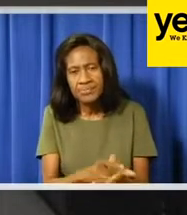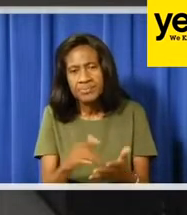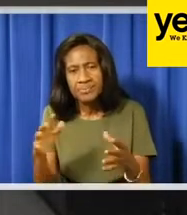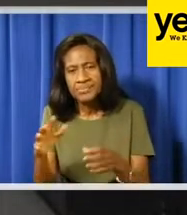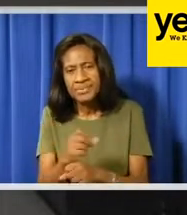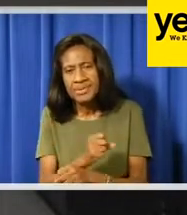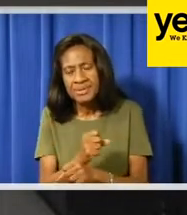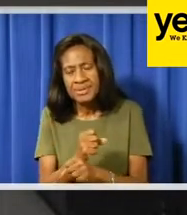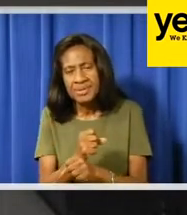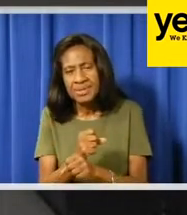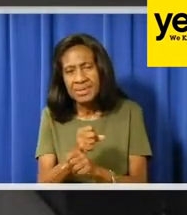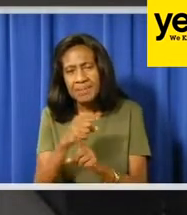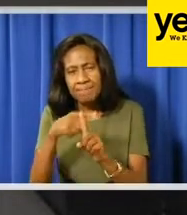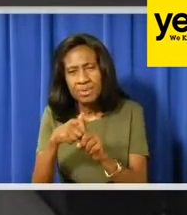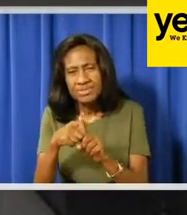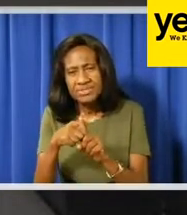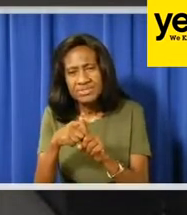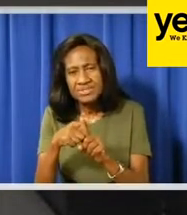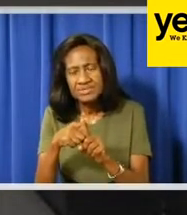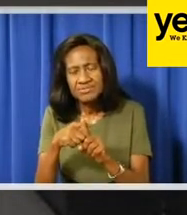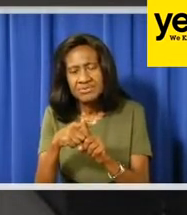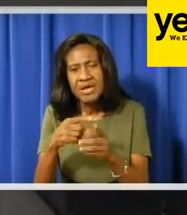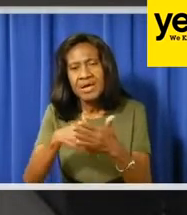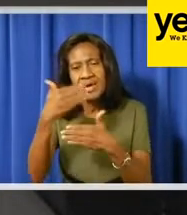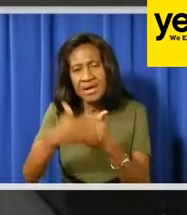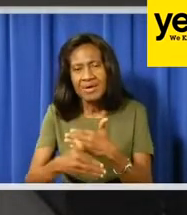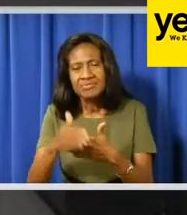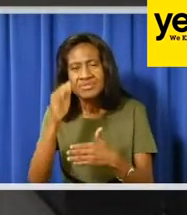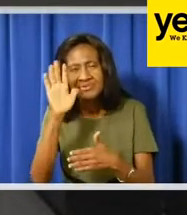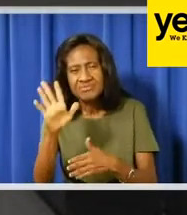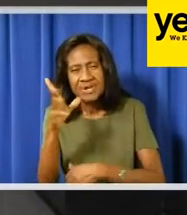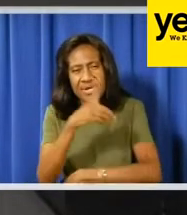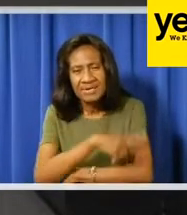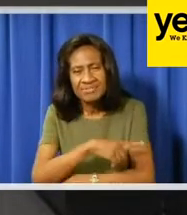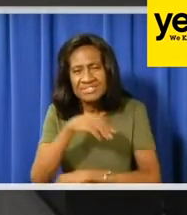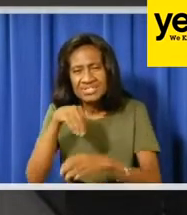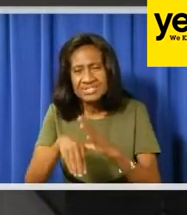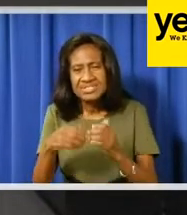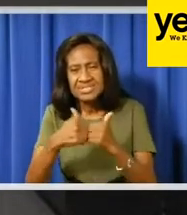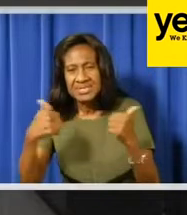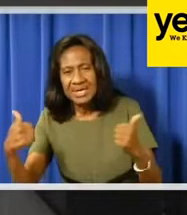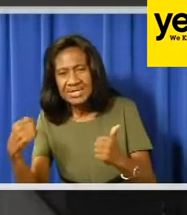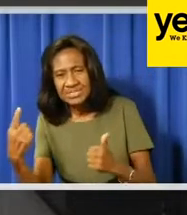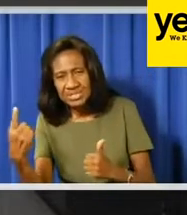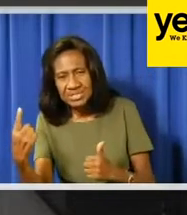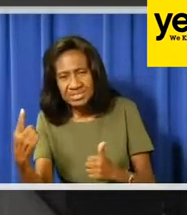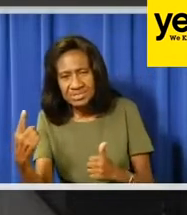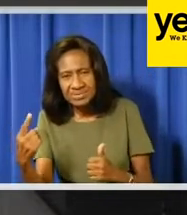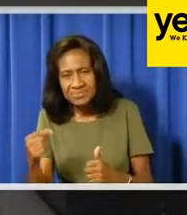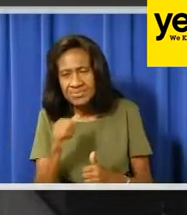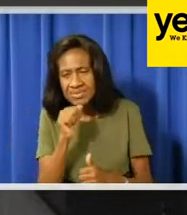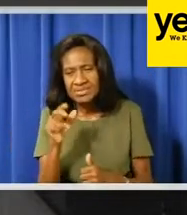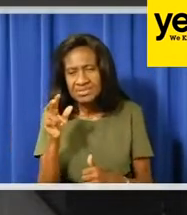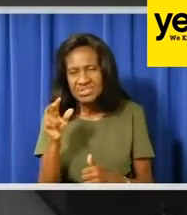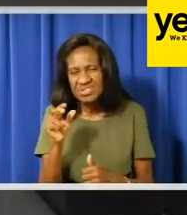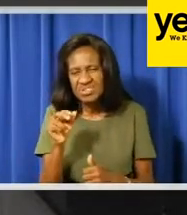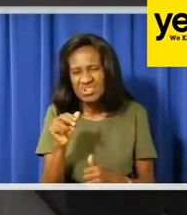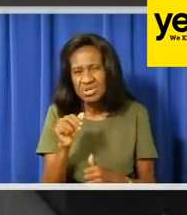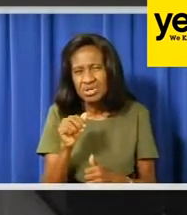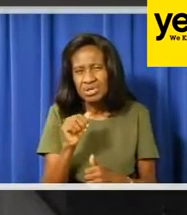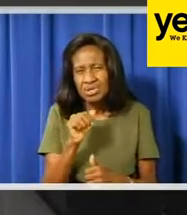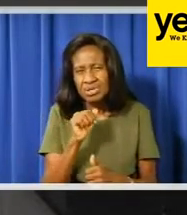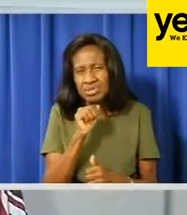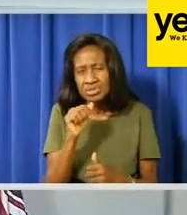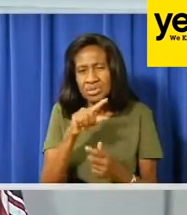after their 5 days in isolation. So that's when we're getting all of these positive tests that are now coming. But they're getting